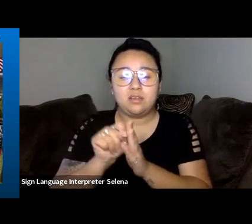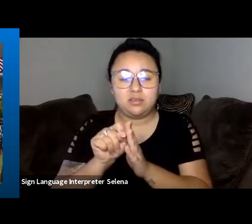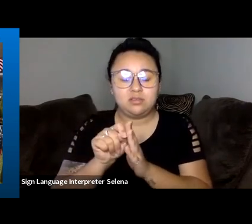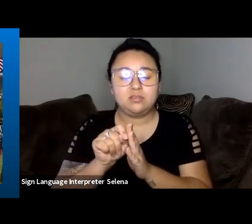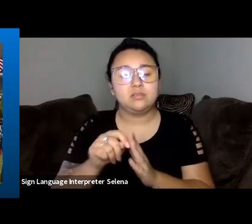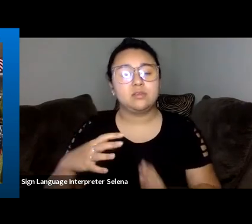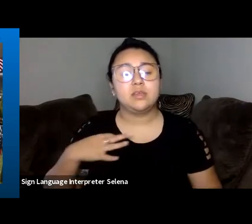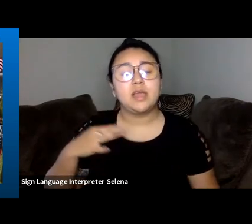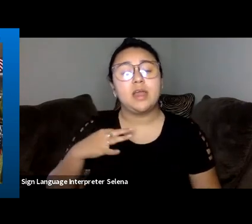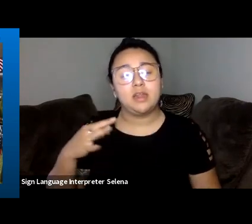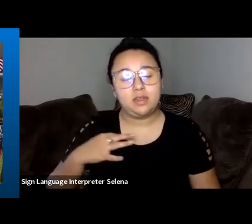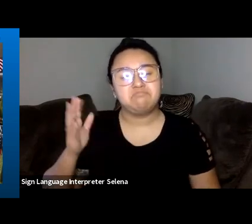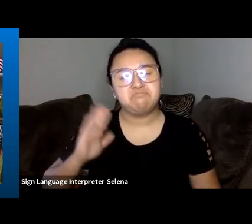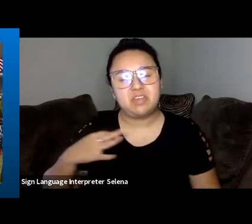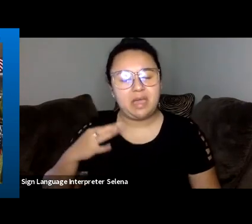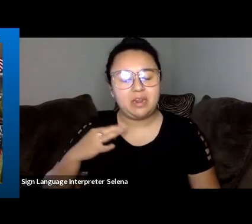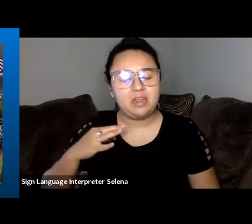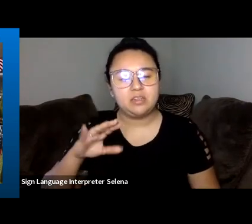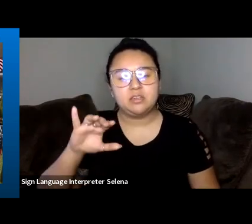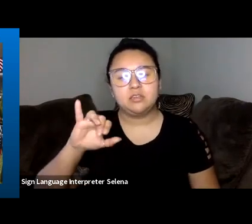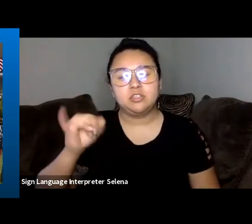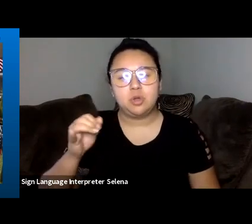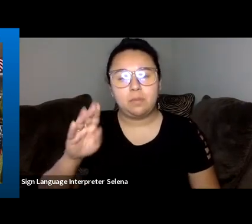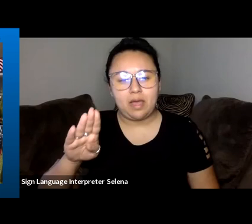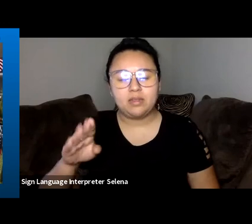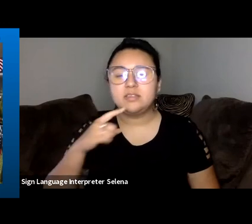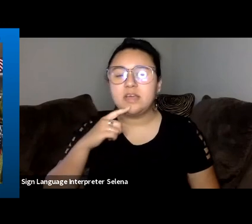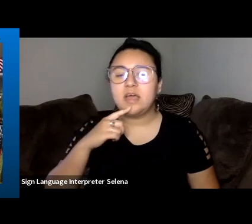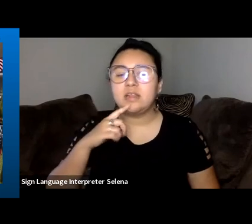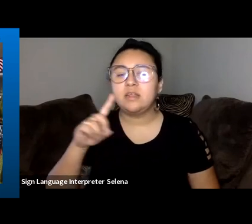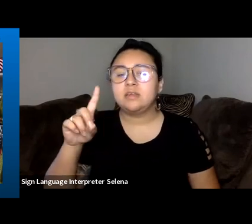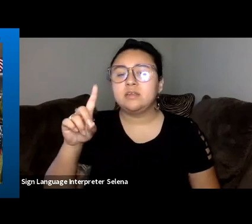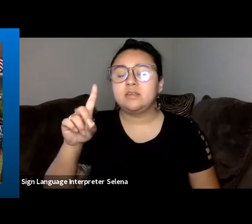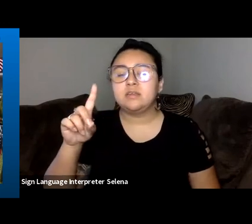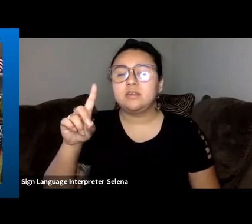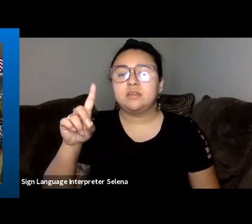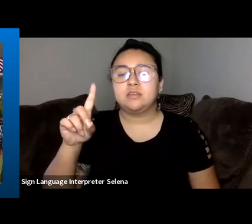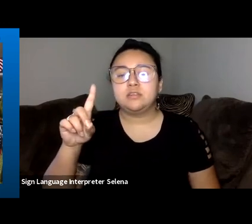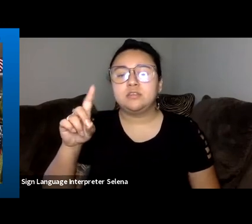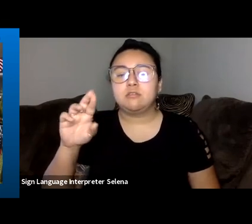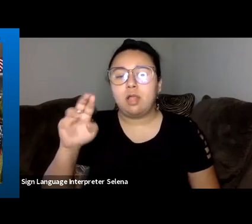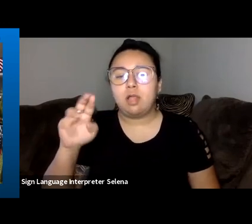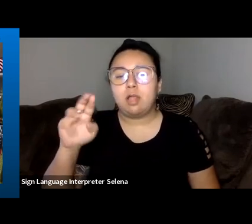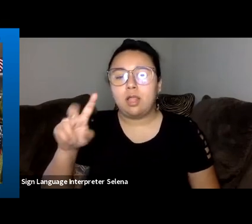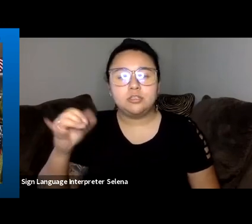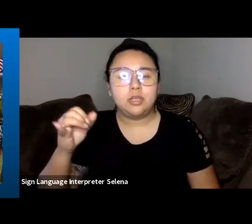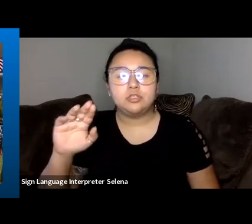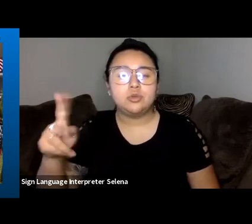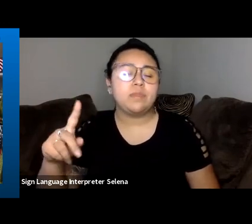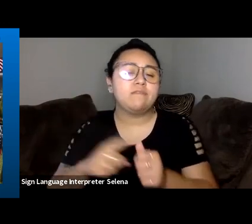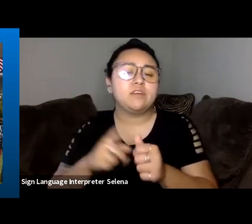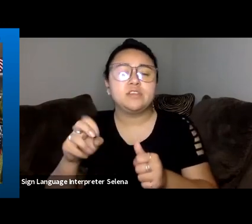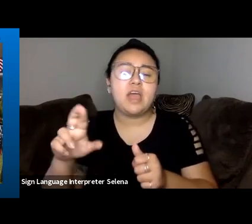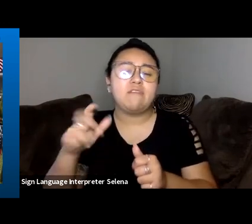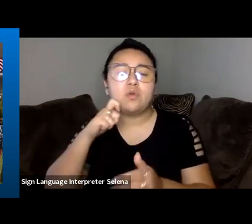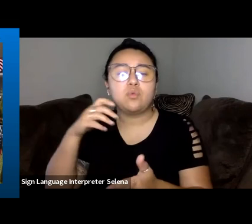Biden made the claim that Donald J. Trump was the first racist president ever elected. Now, I don't quite know how